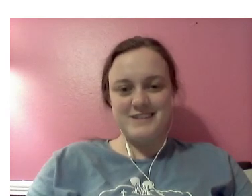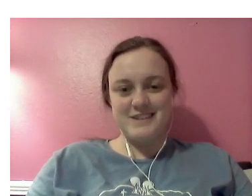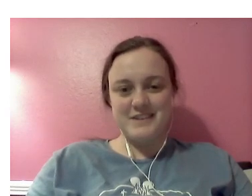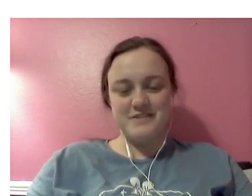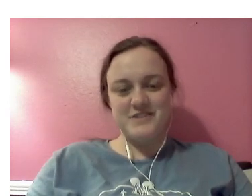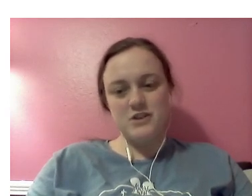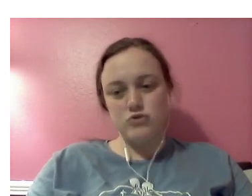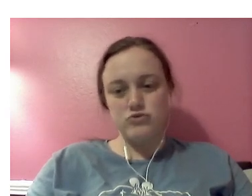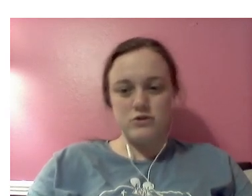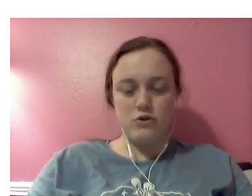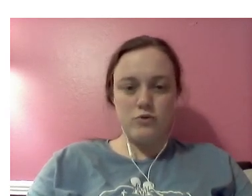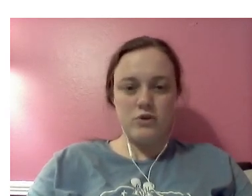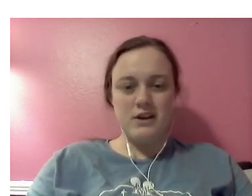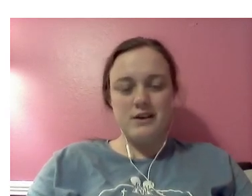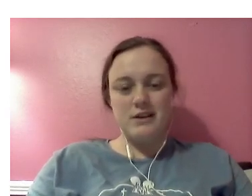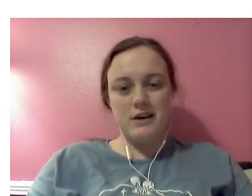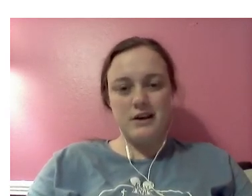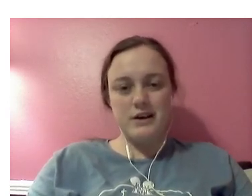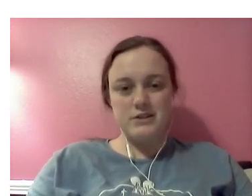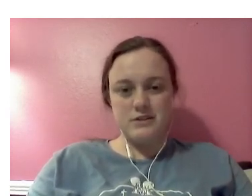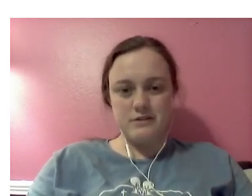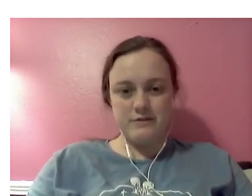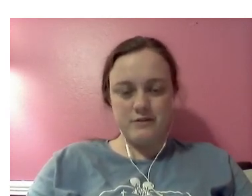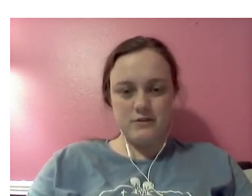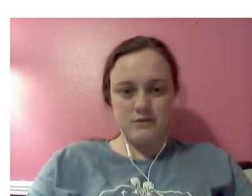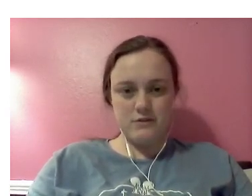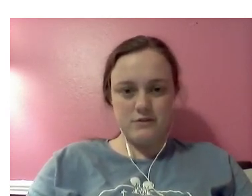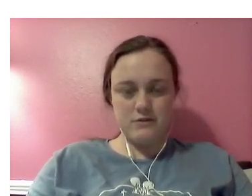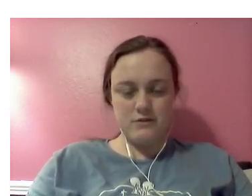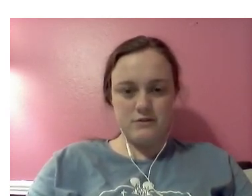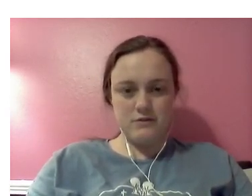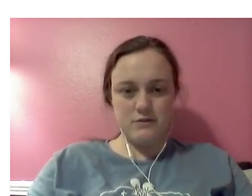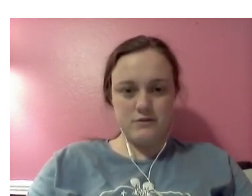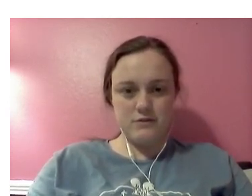kind of so-so, kind of